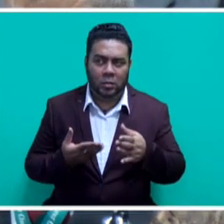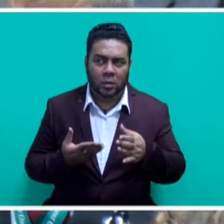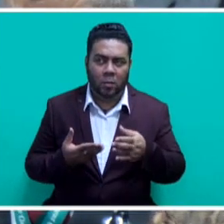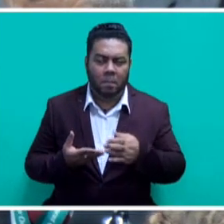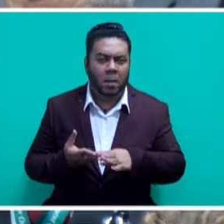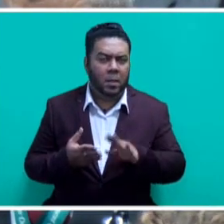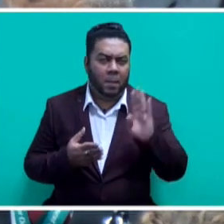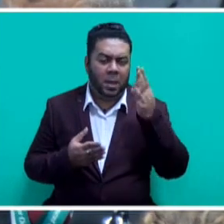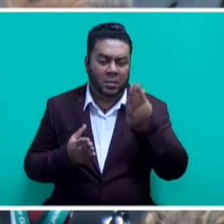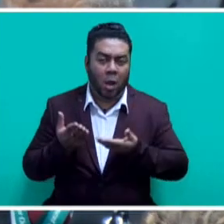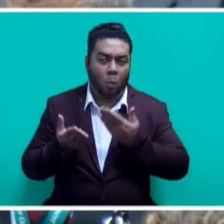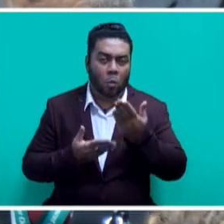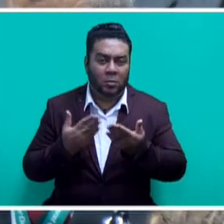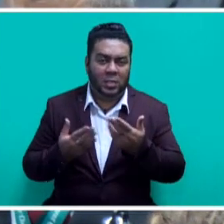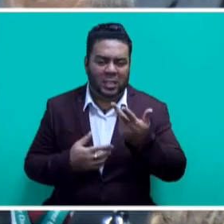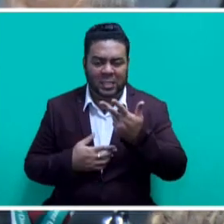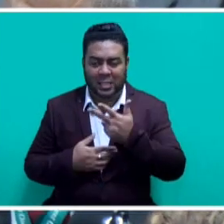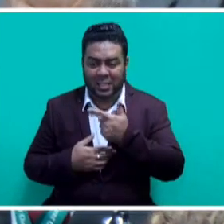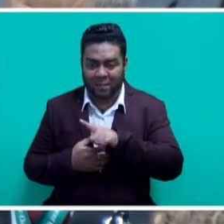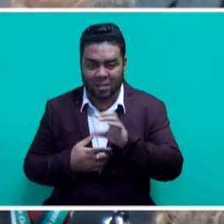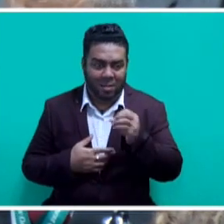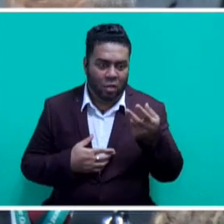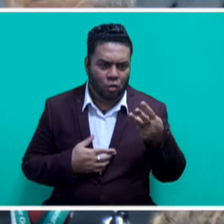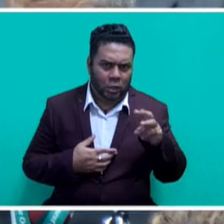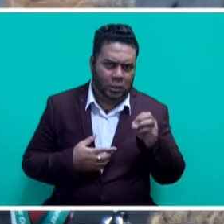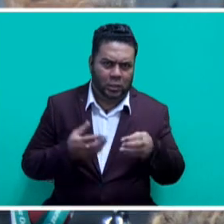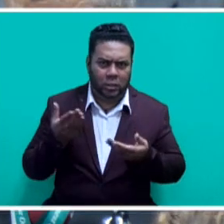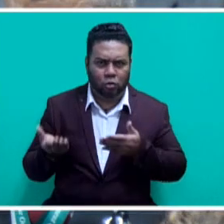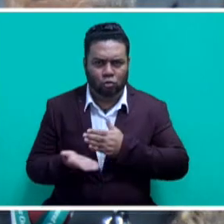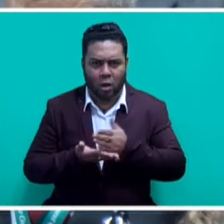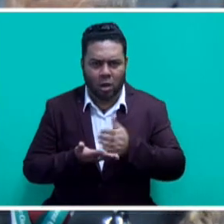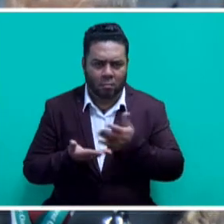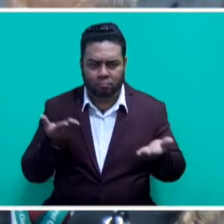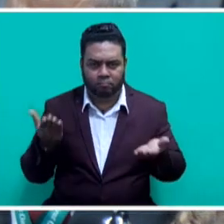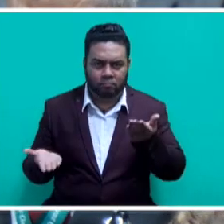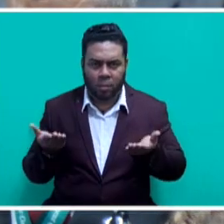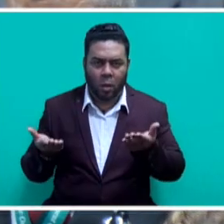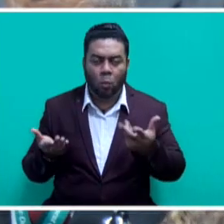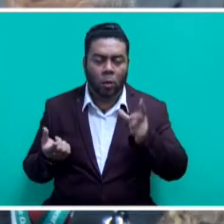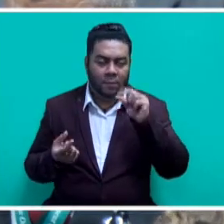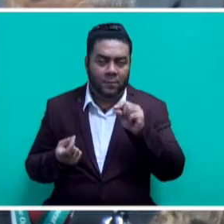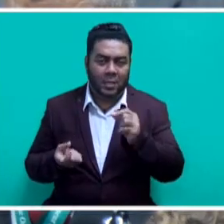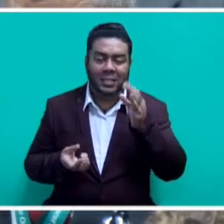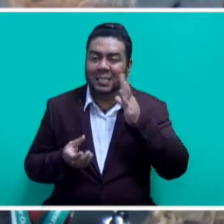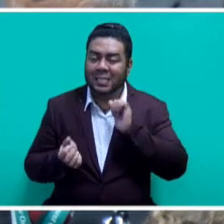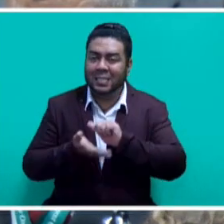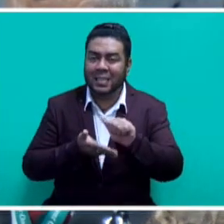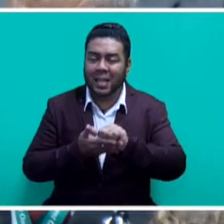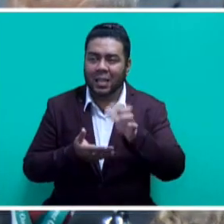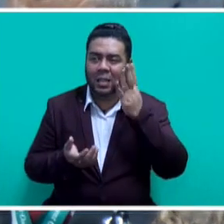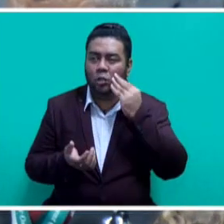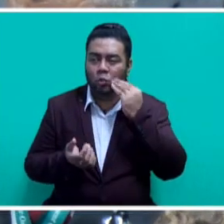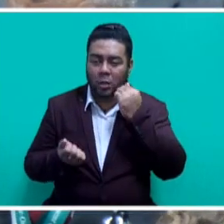Award, because we have a 70-30 formula of sharing. So the more the price we get out of selling our sugar, the more the farmers